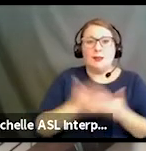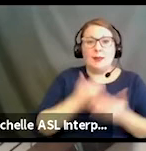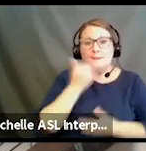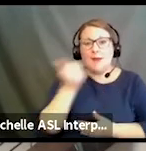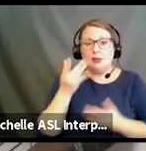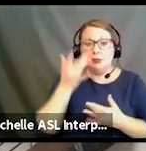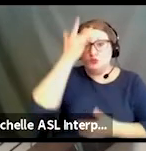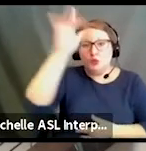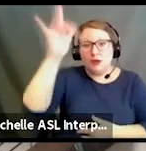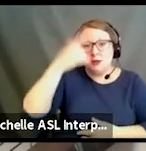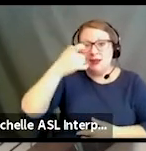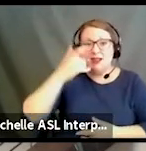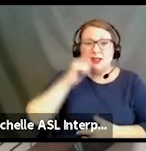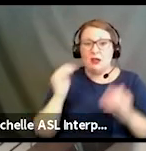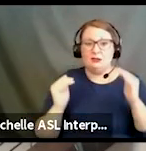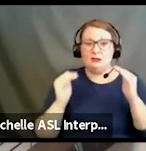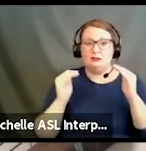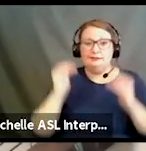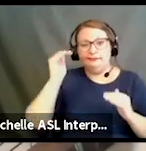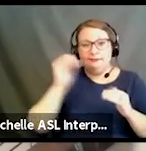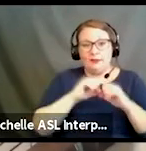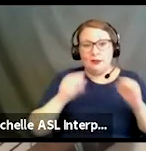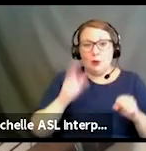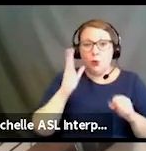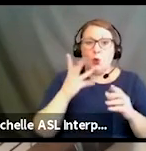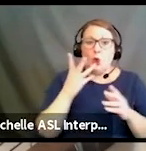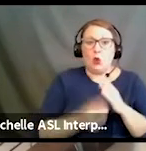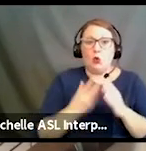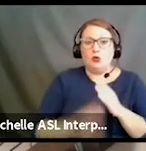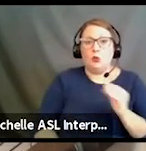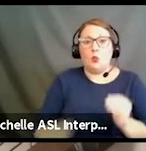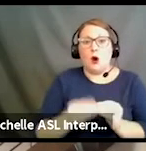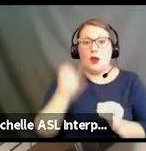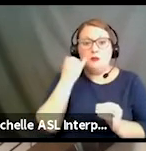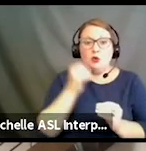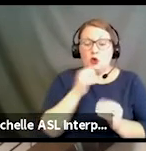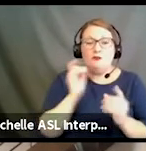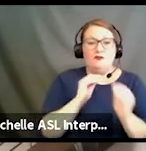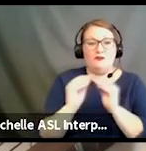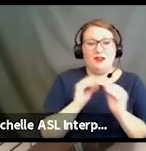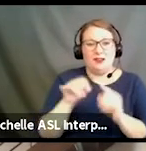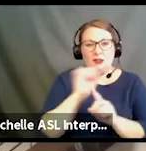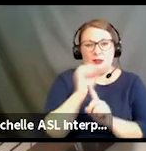brightest because of this inequitable system, and you will lose even more if you do not fix